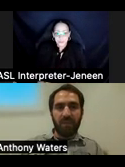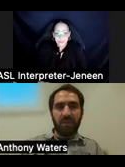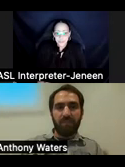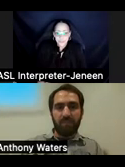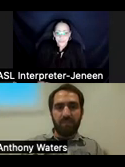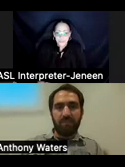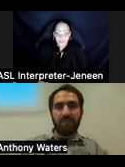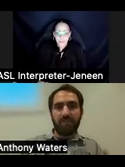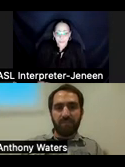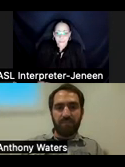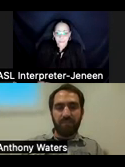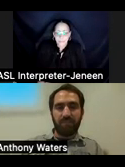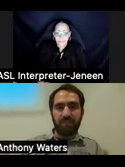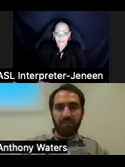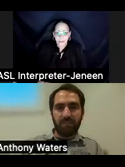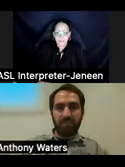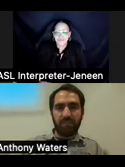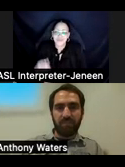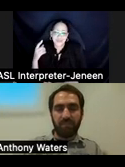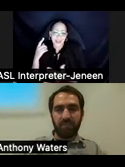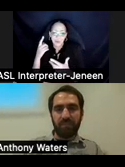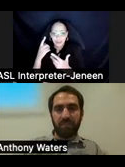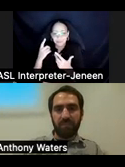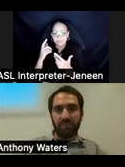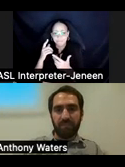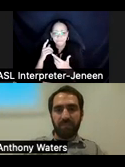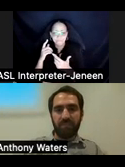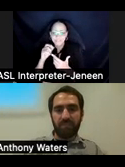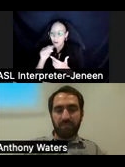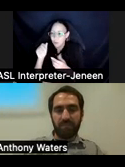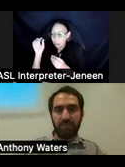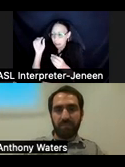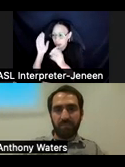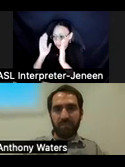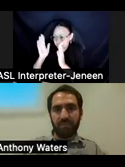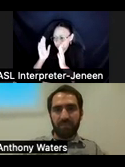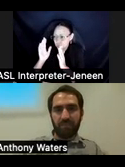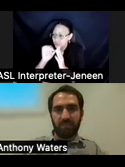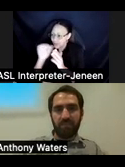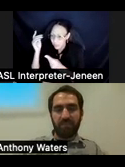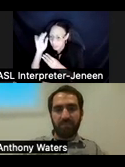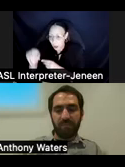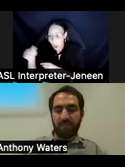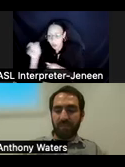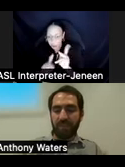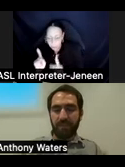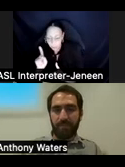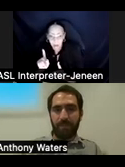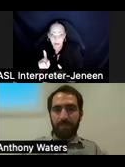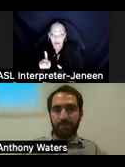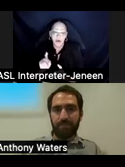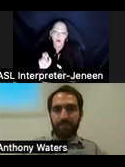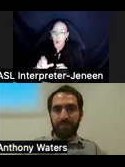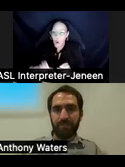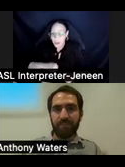Yeah, or sort of thoughtless to loved ones. They do it for attention without thinking about others, or